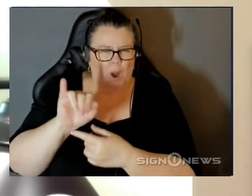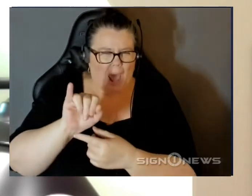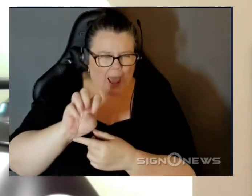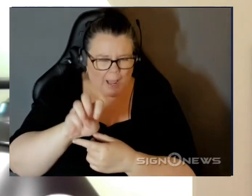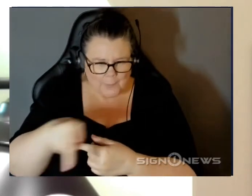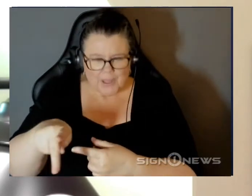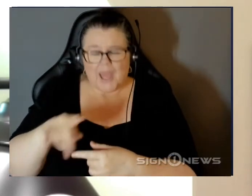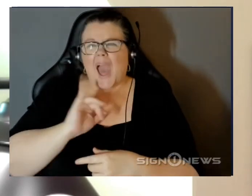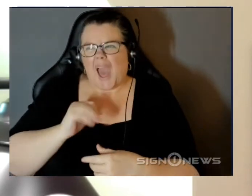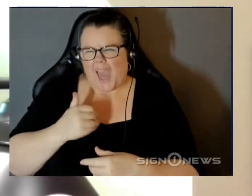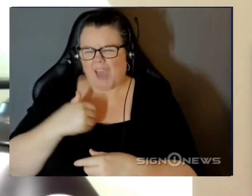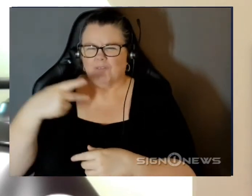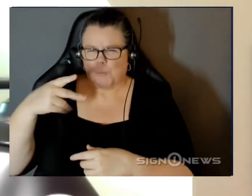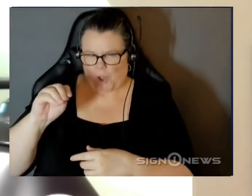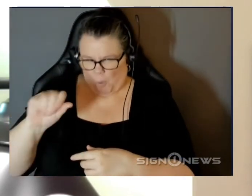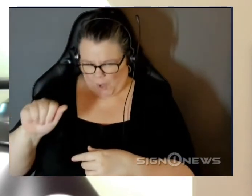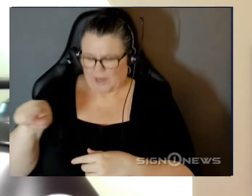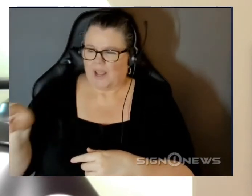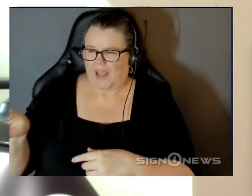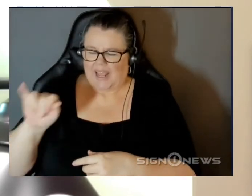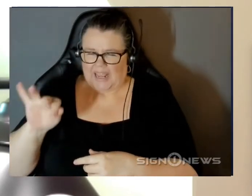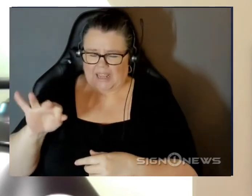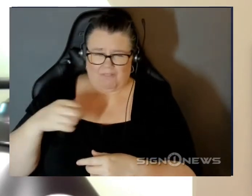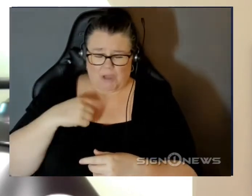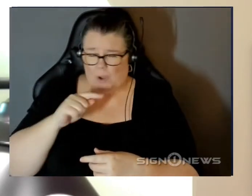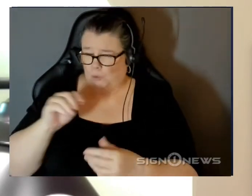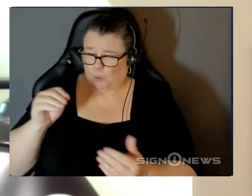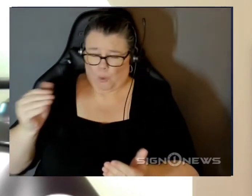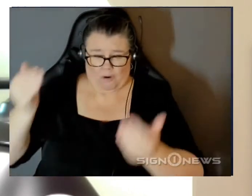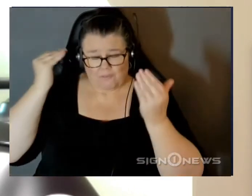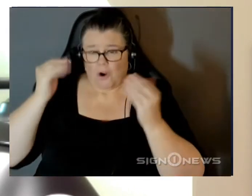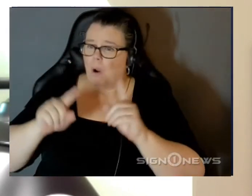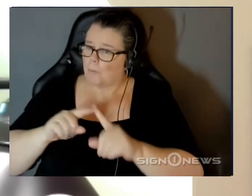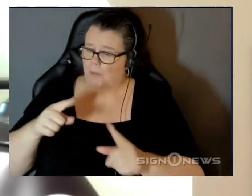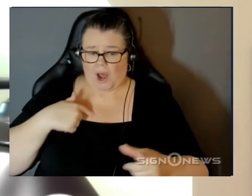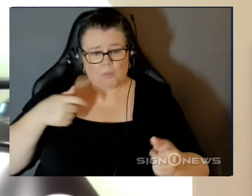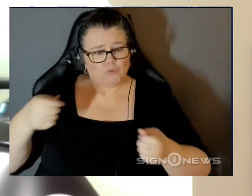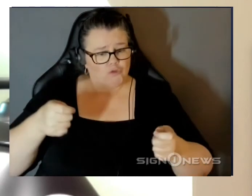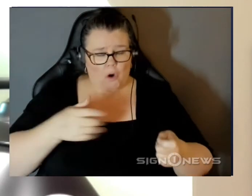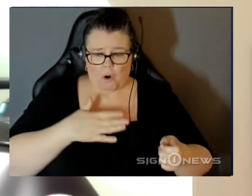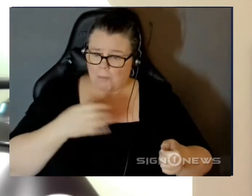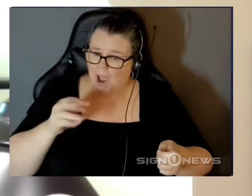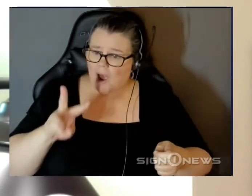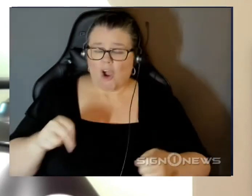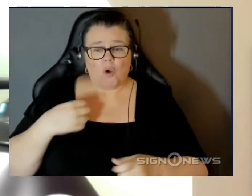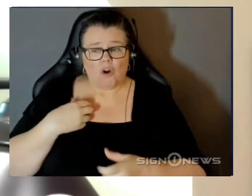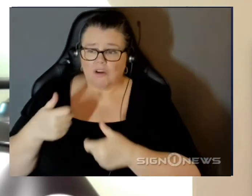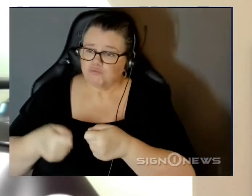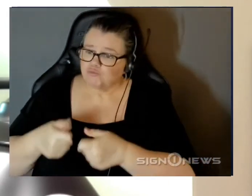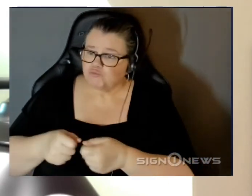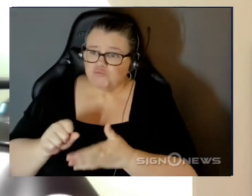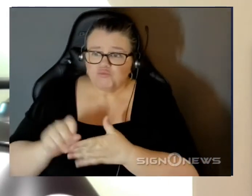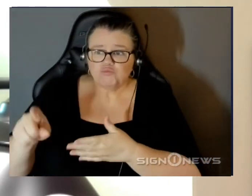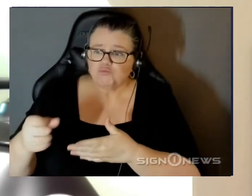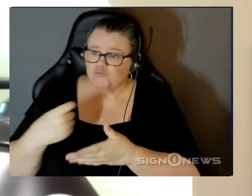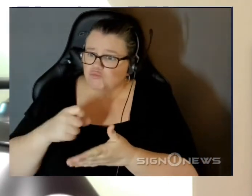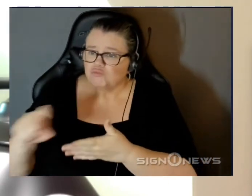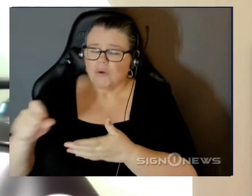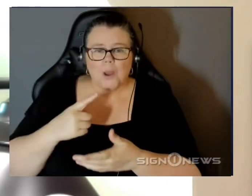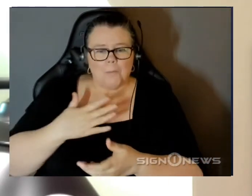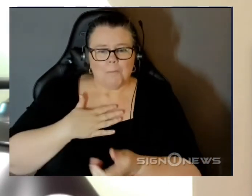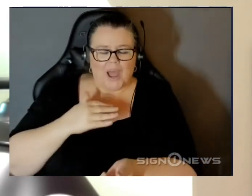to deal with, but I am running my own show. I write to my doctor through my chart. I write to teachers. I have my own CalAble account with